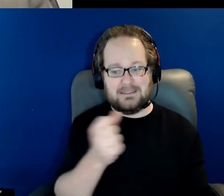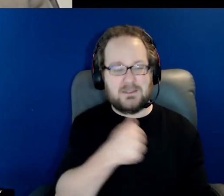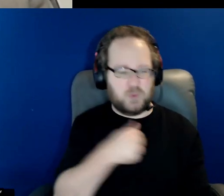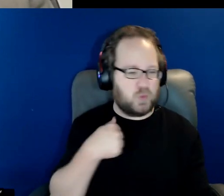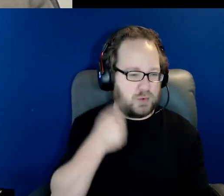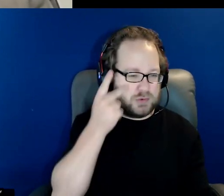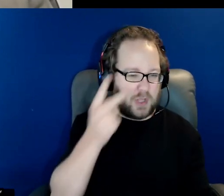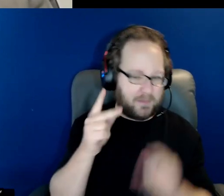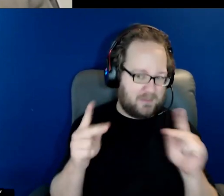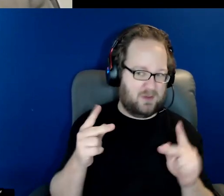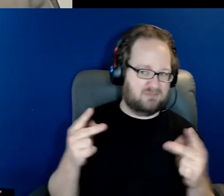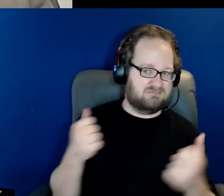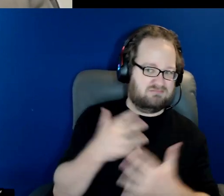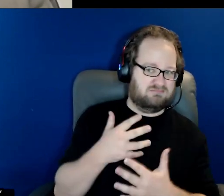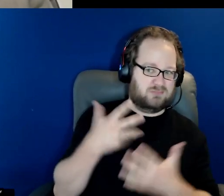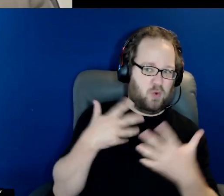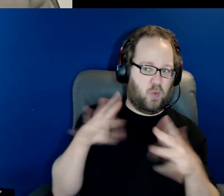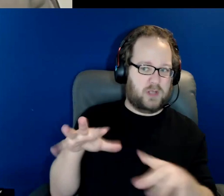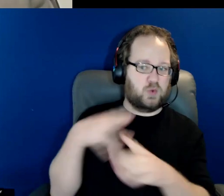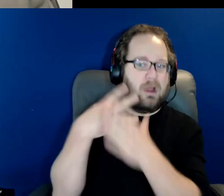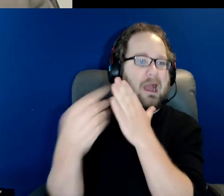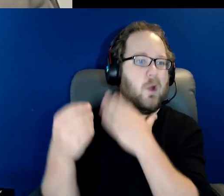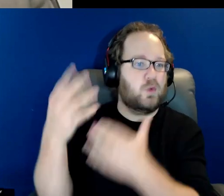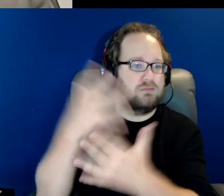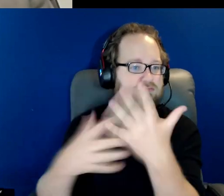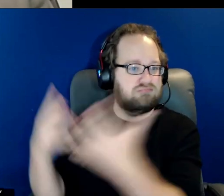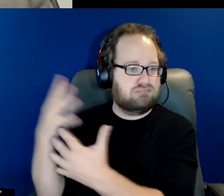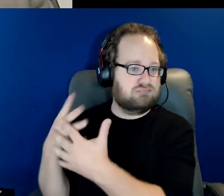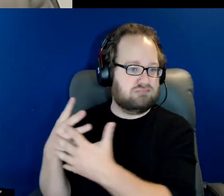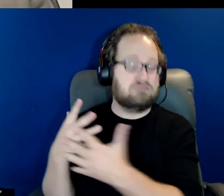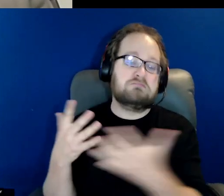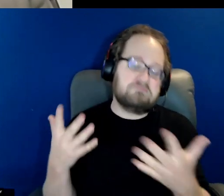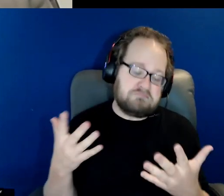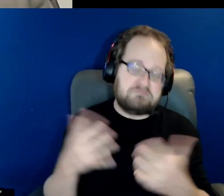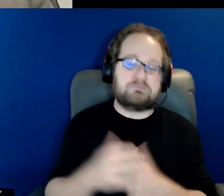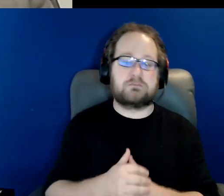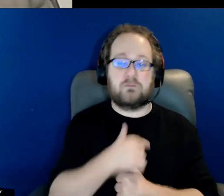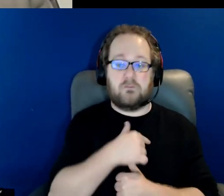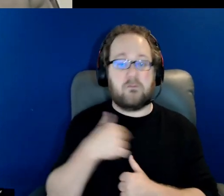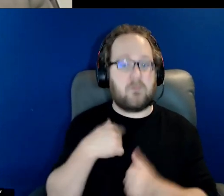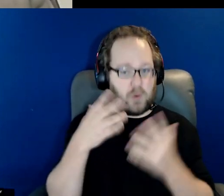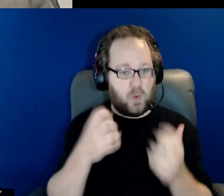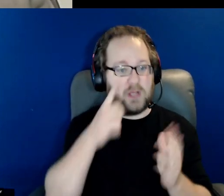maybe have mom and dad if they're older, check in every now and then. Ideally, you